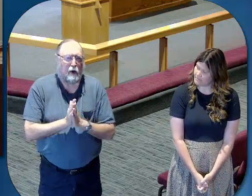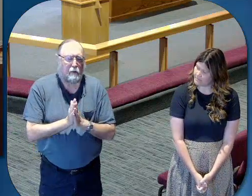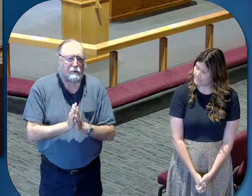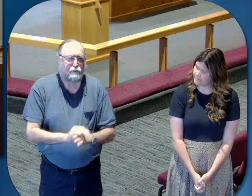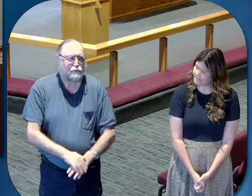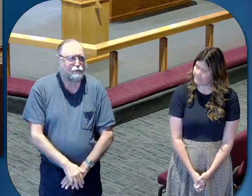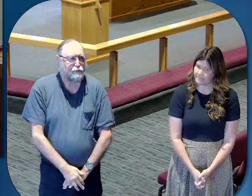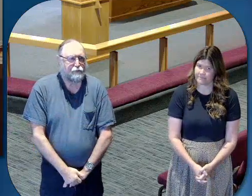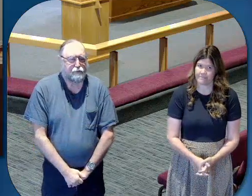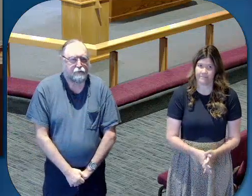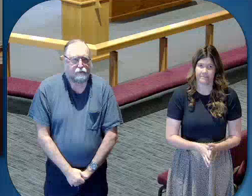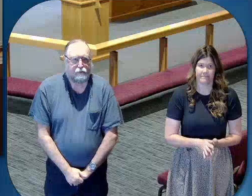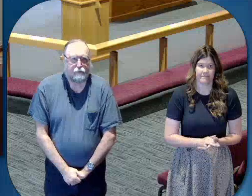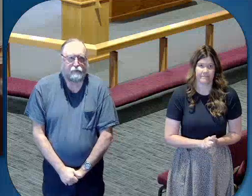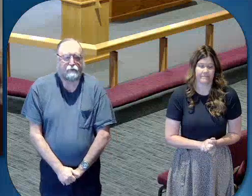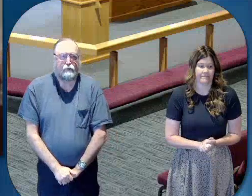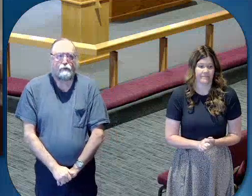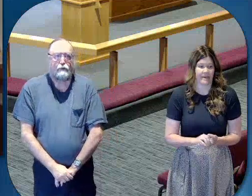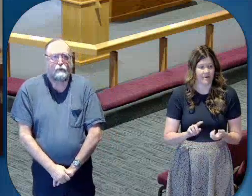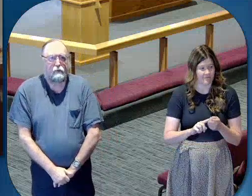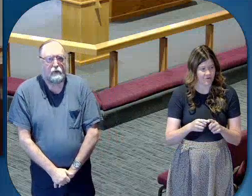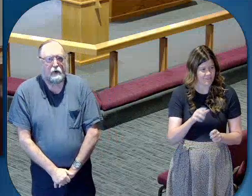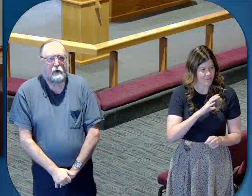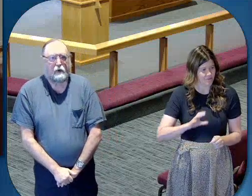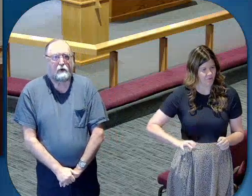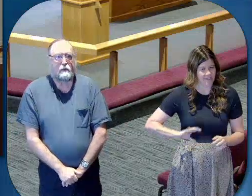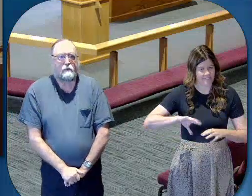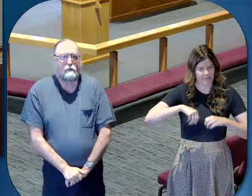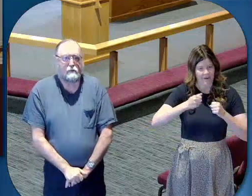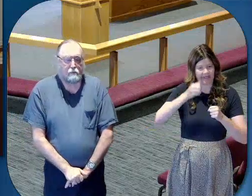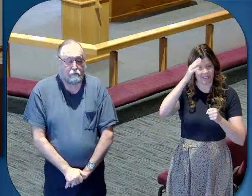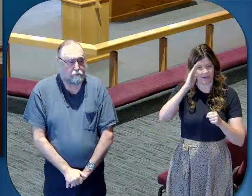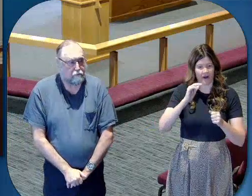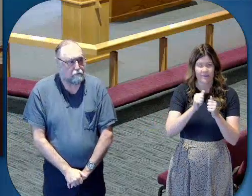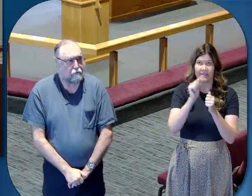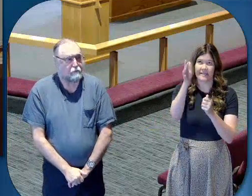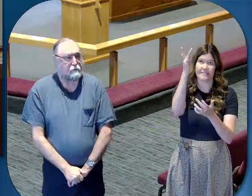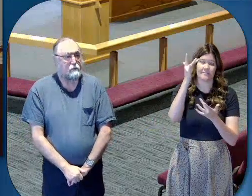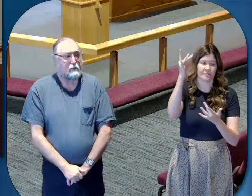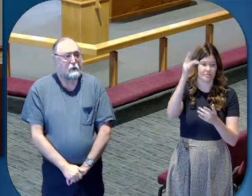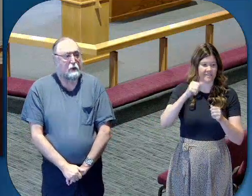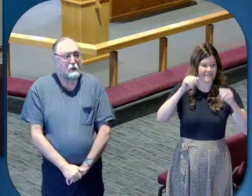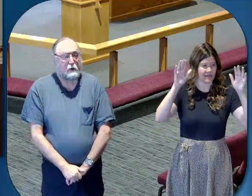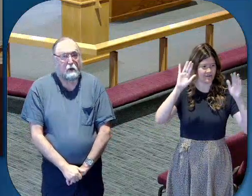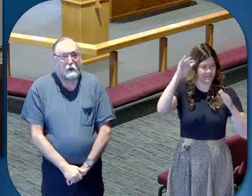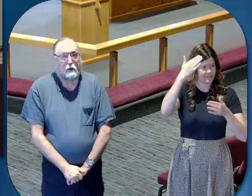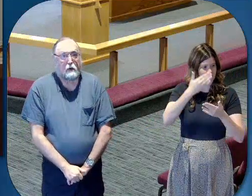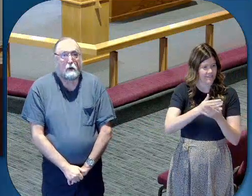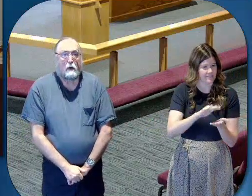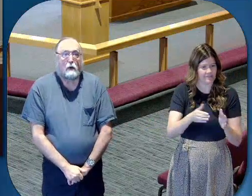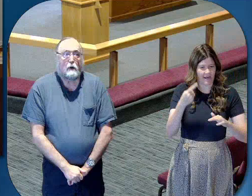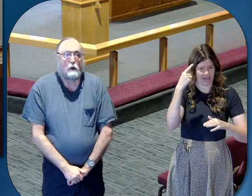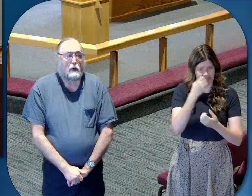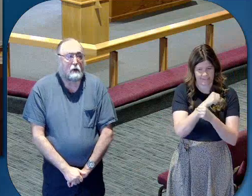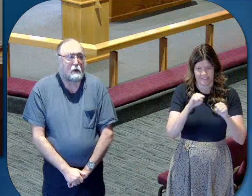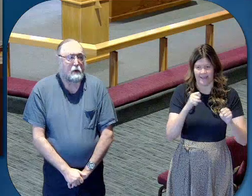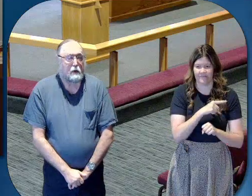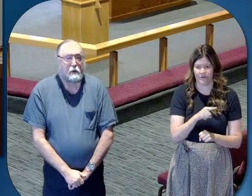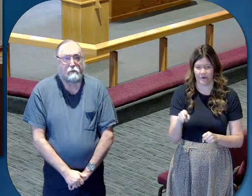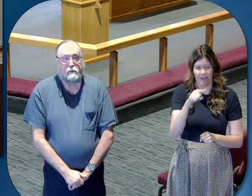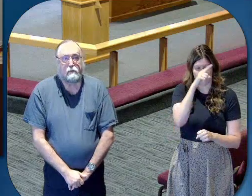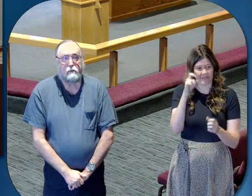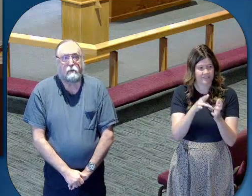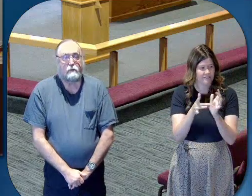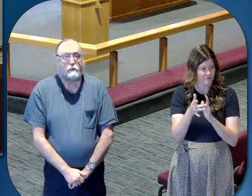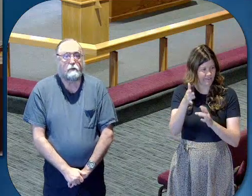Amen. Friends in Christ, Almighty God, in his mercy, has given his Son to die for you, and for his sake